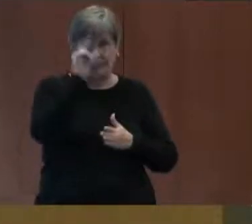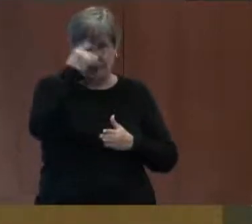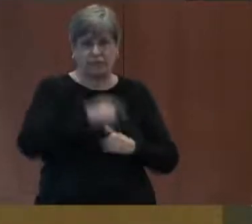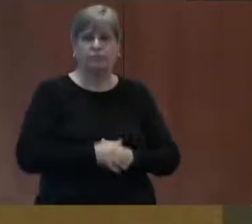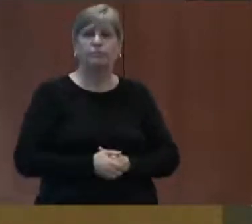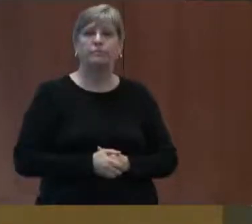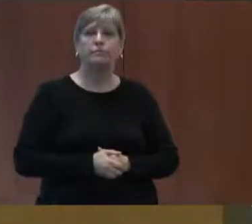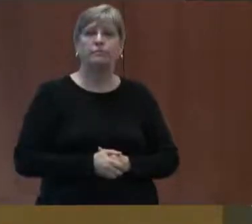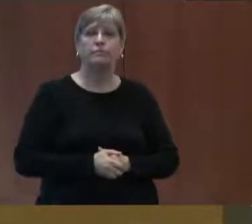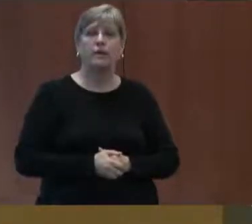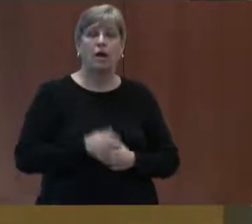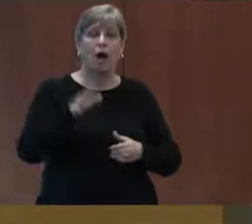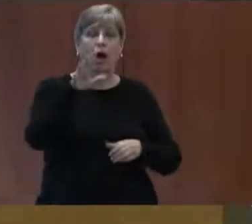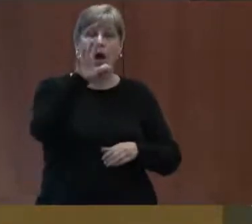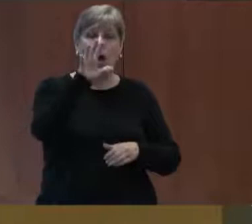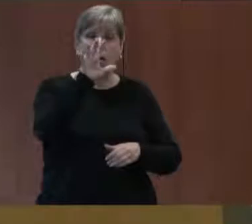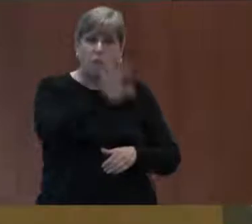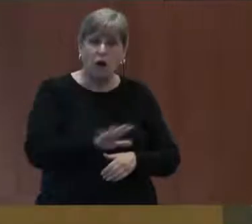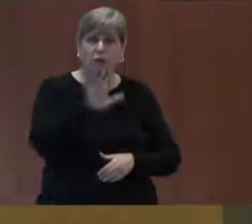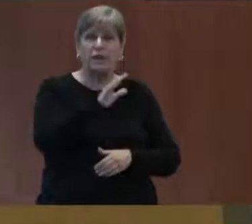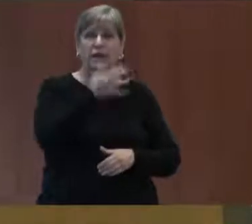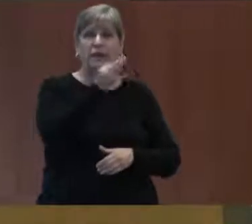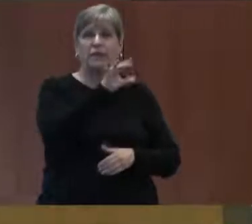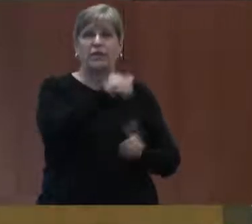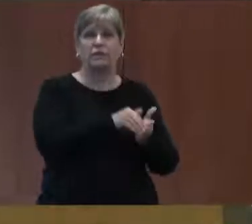$119,175.18 and approximately